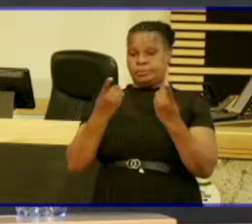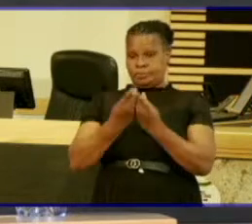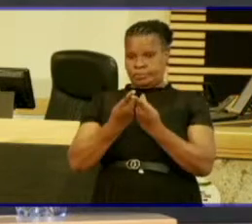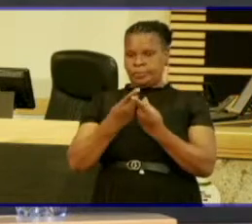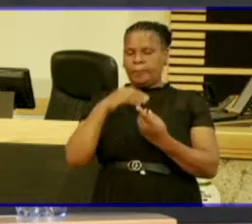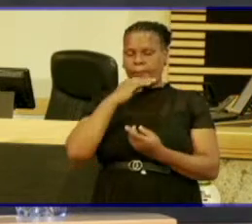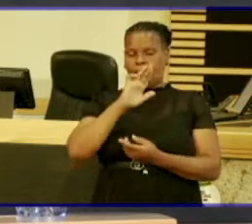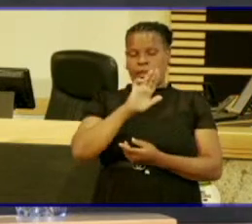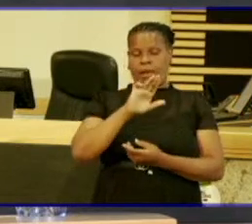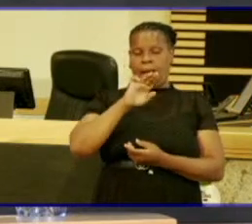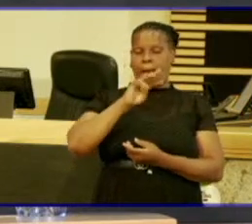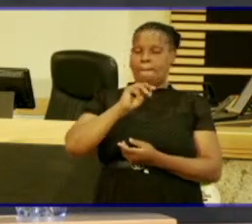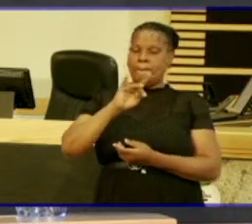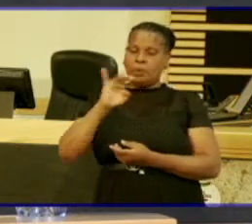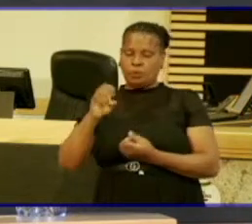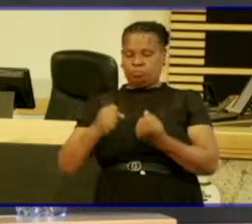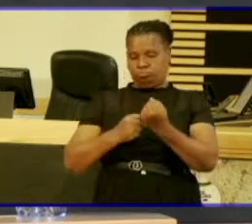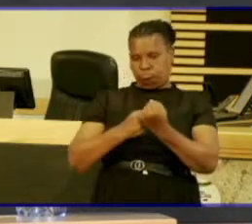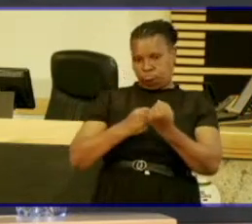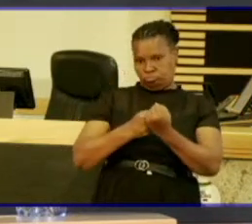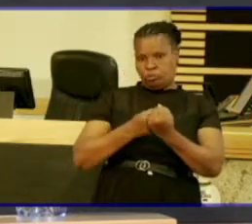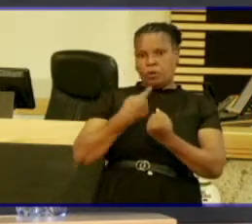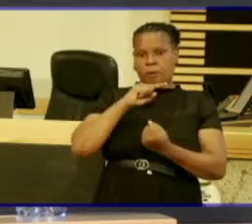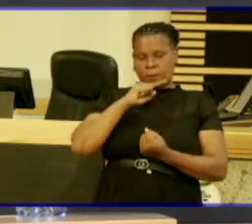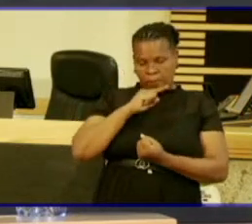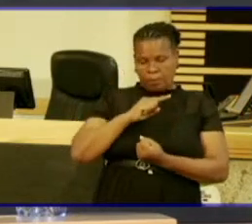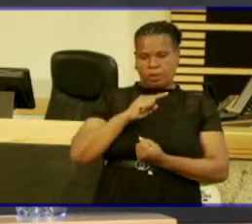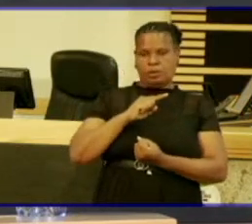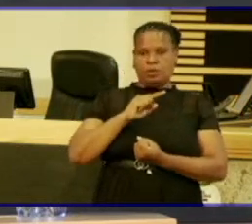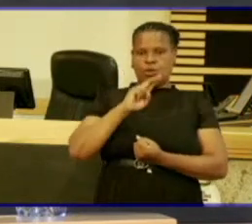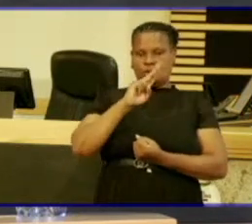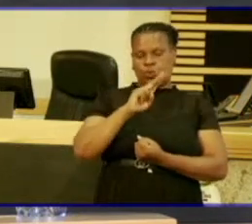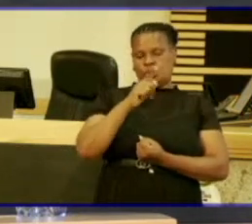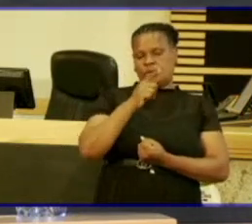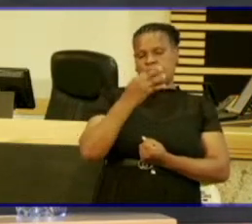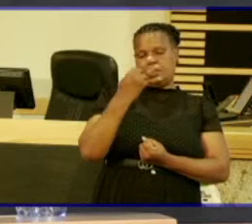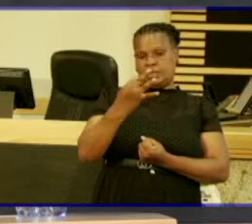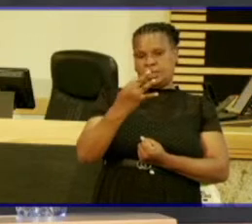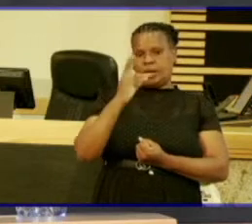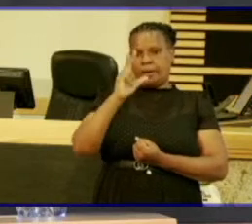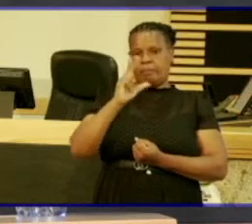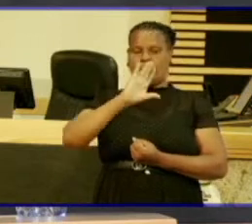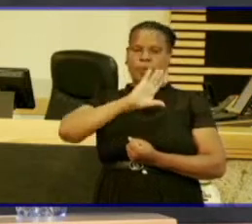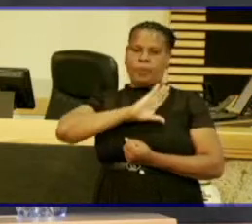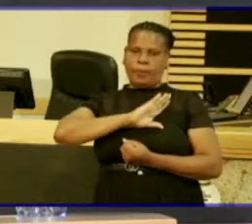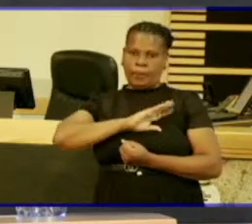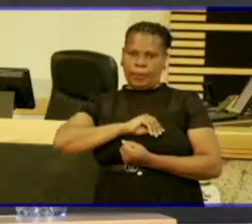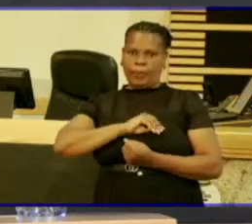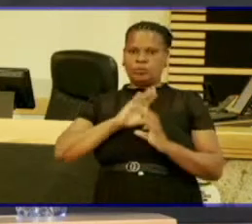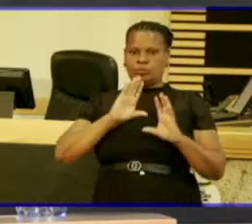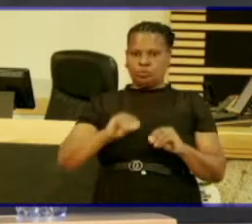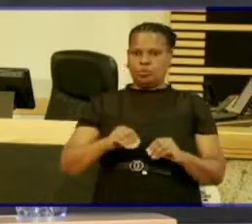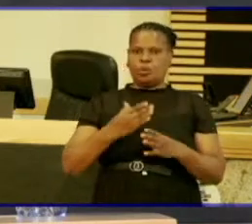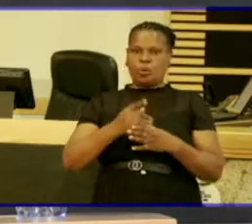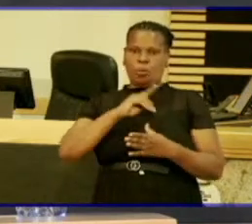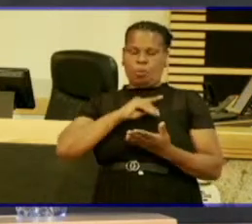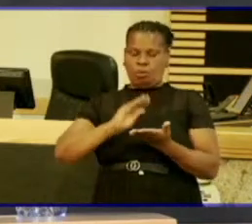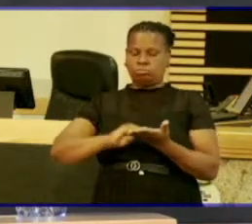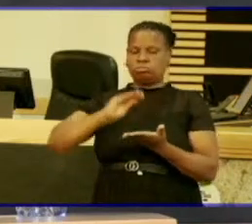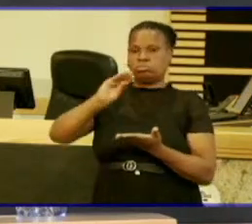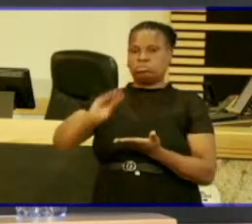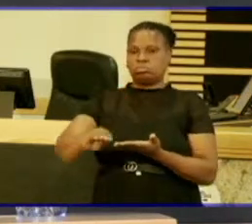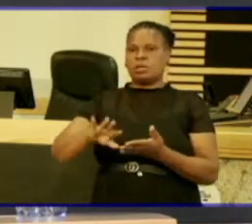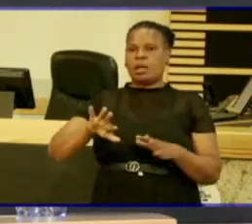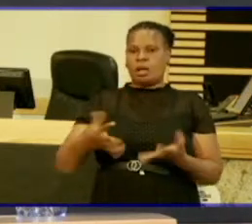to support 373 distressed artists. We also approved 46 projects for funding to the value of 2.1